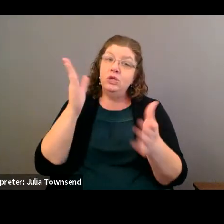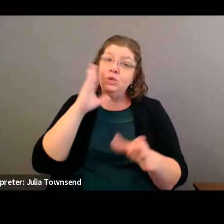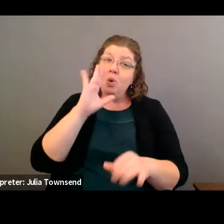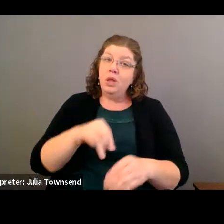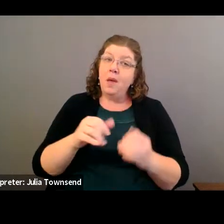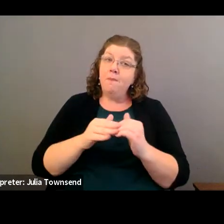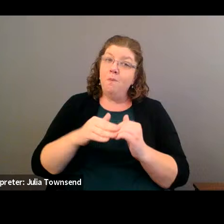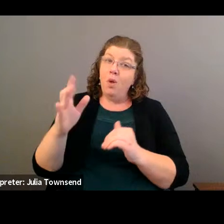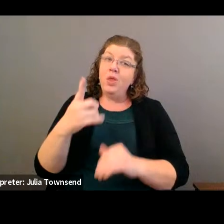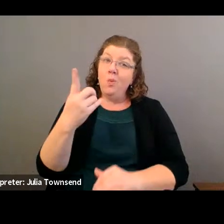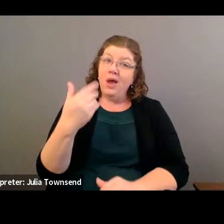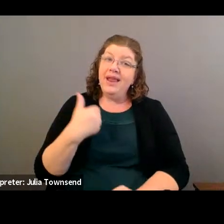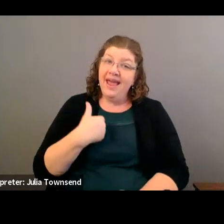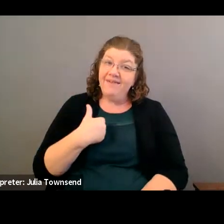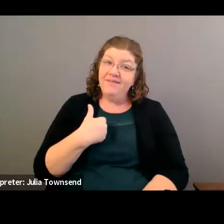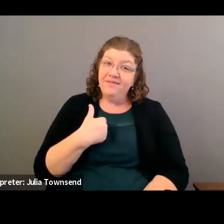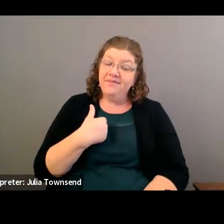one.